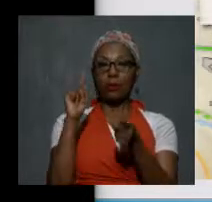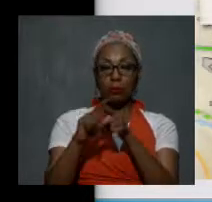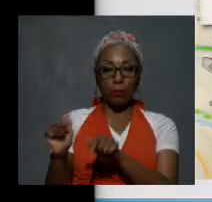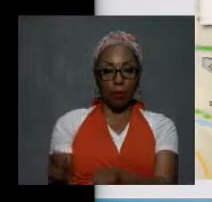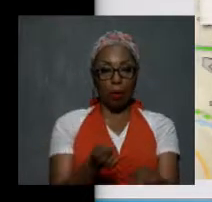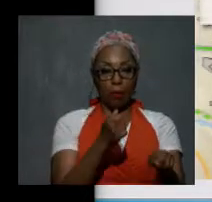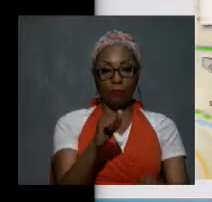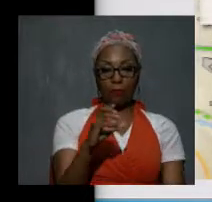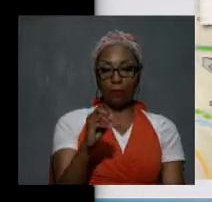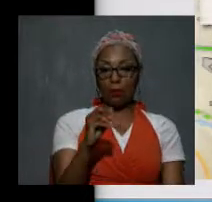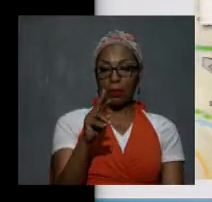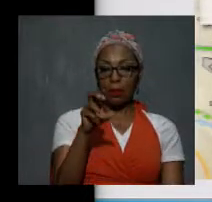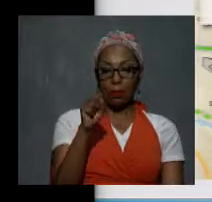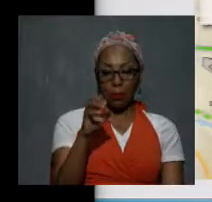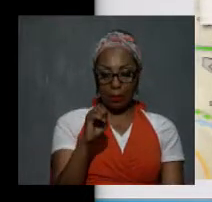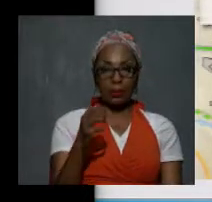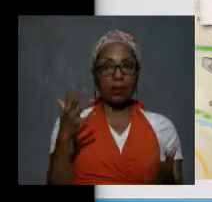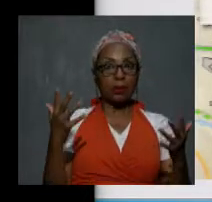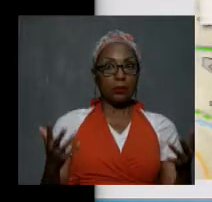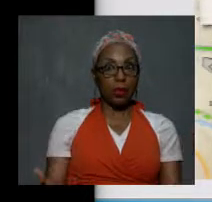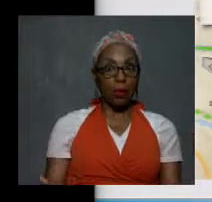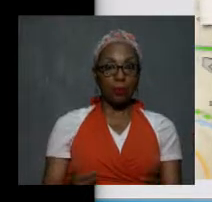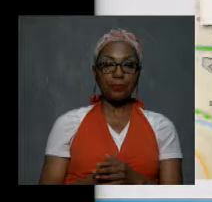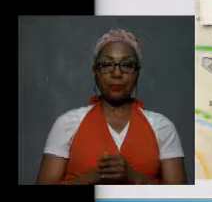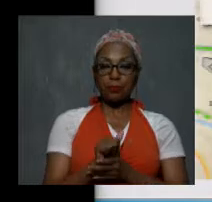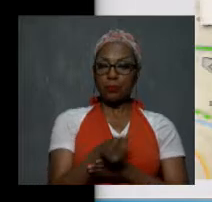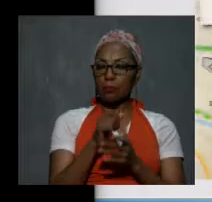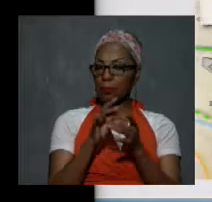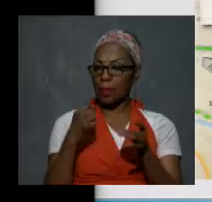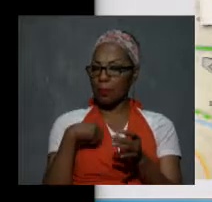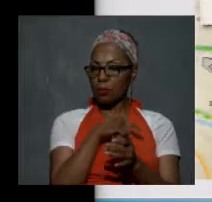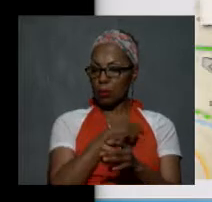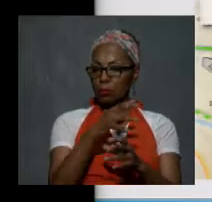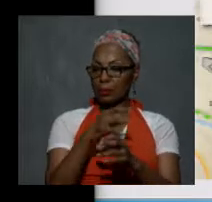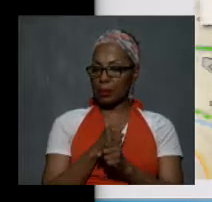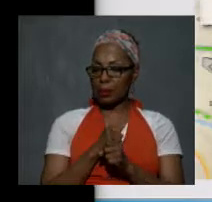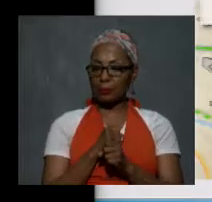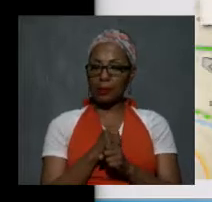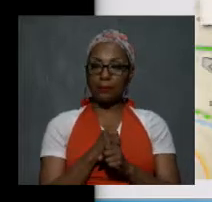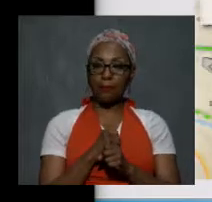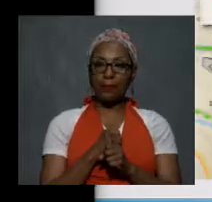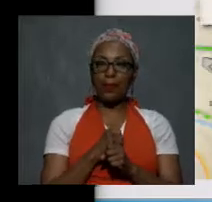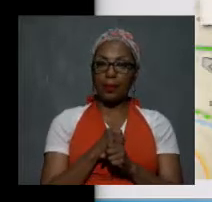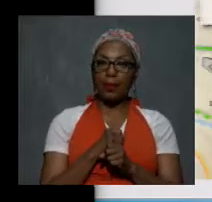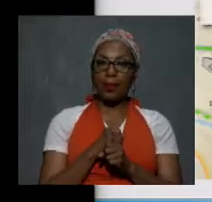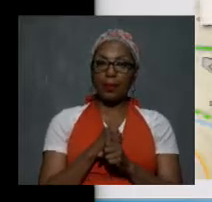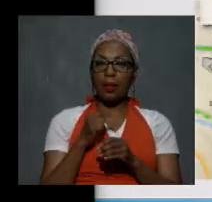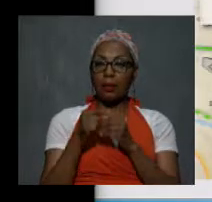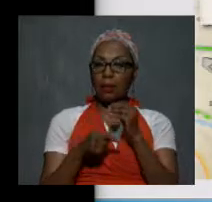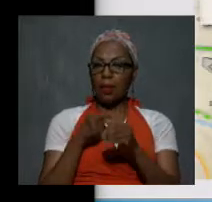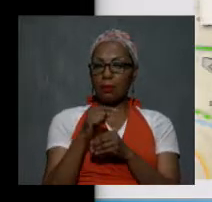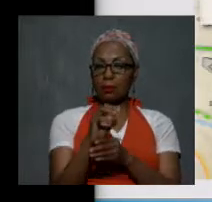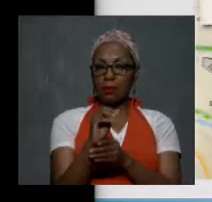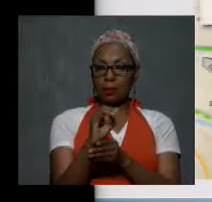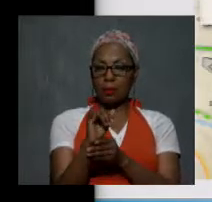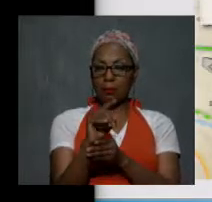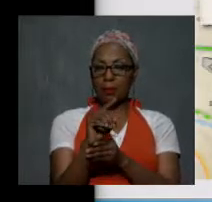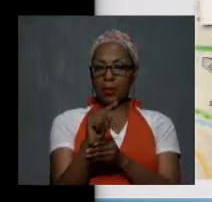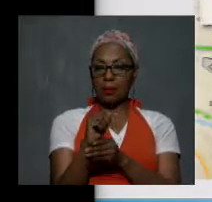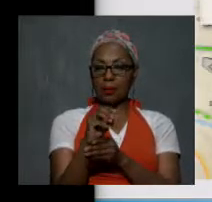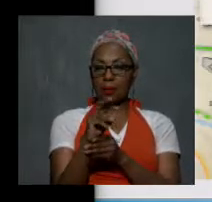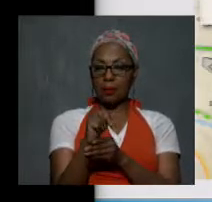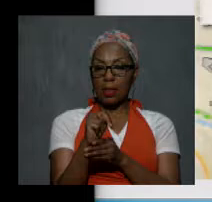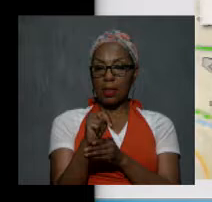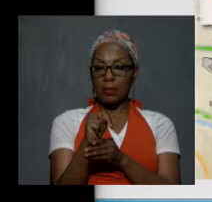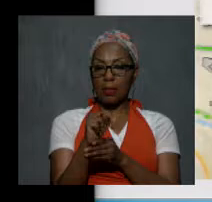course. So one of the other comments we received was on Midtown Avenue. It's